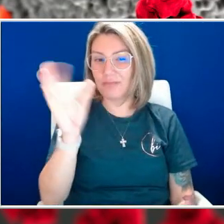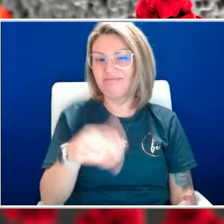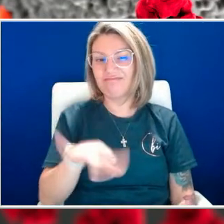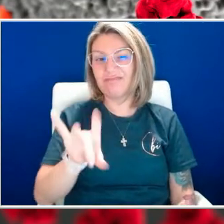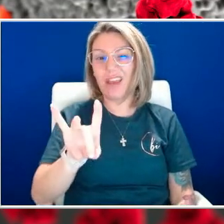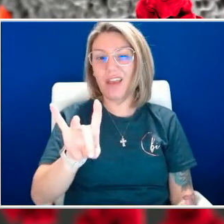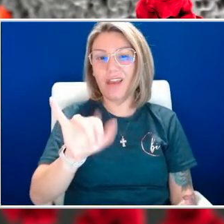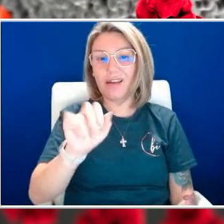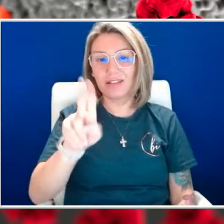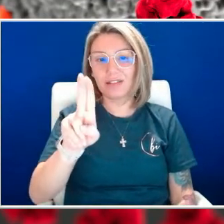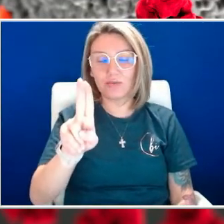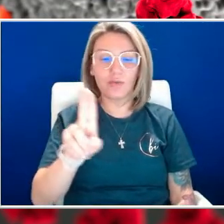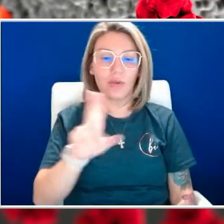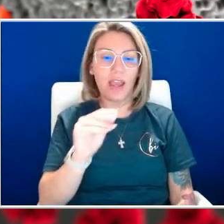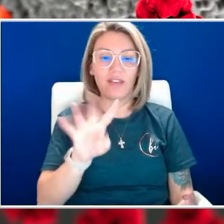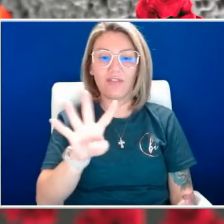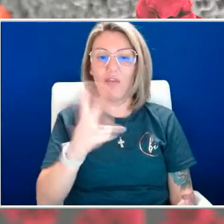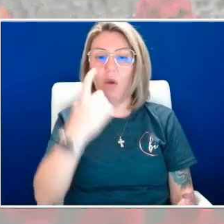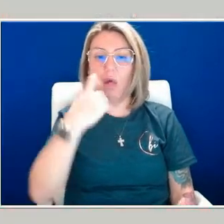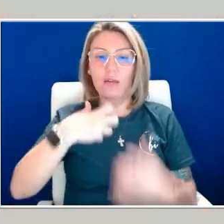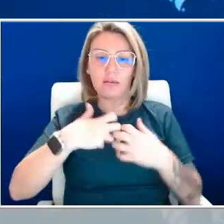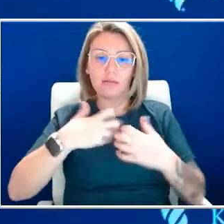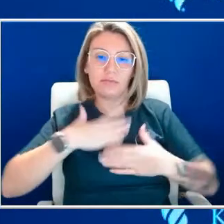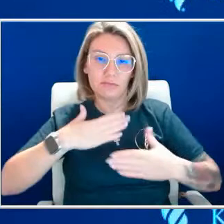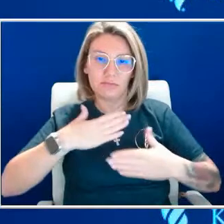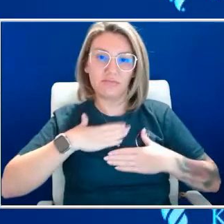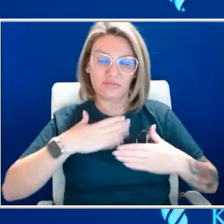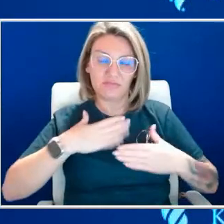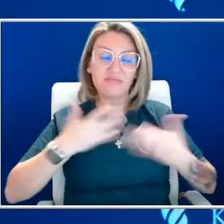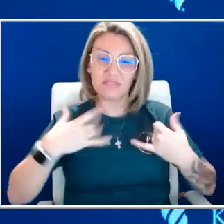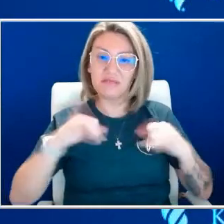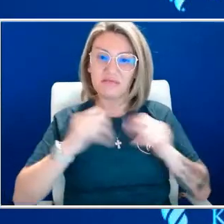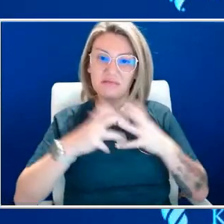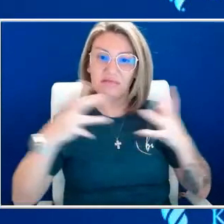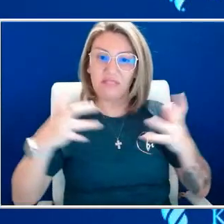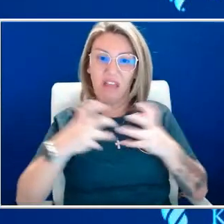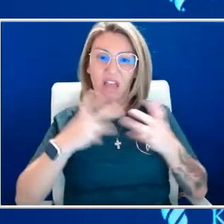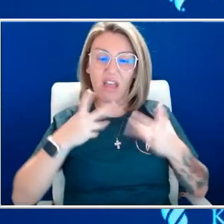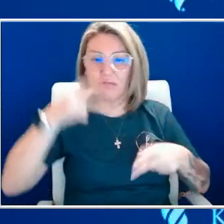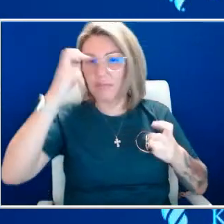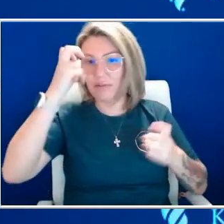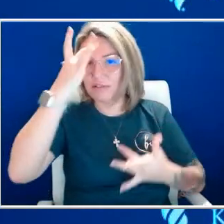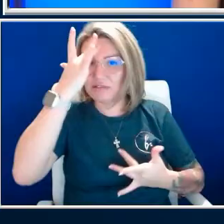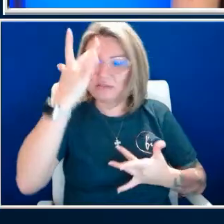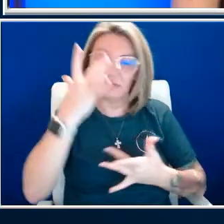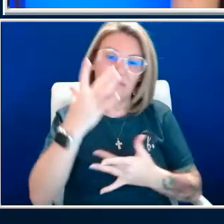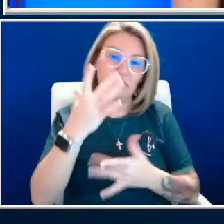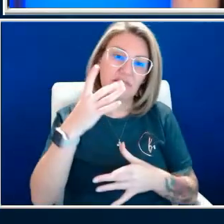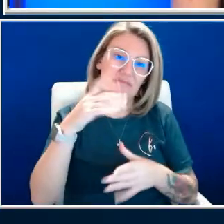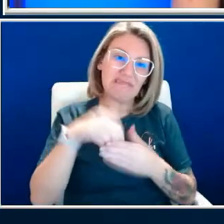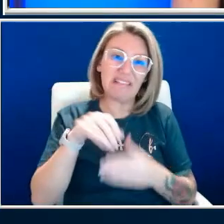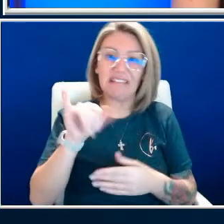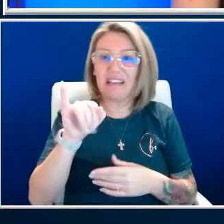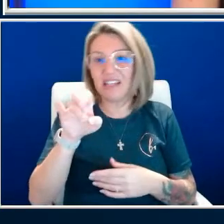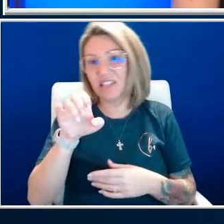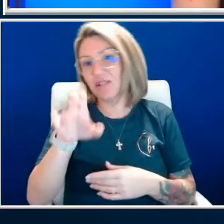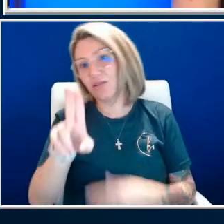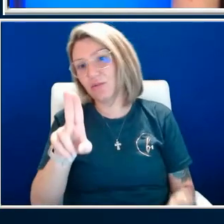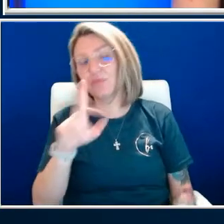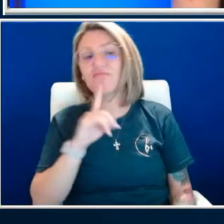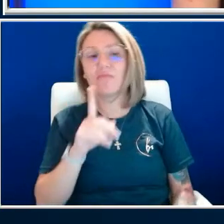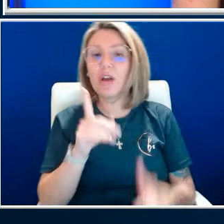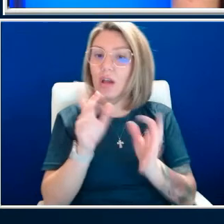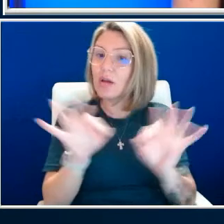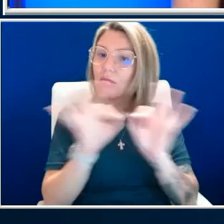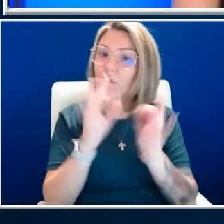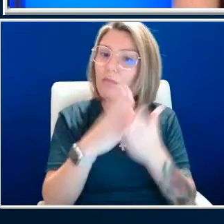the ventilator. So we still have a significant proportion that have, critical illness and need to be in the ICU, unfortunately. All right, Doc Hawk, an important part of your job is